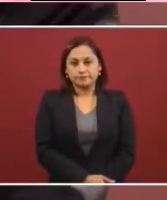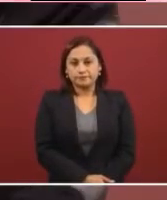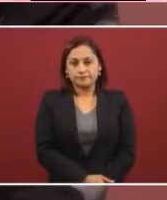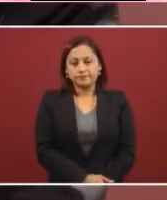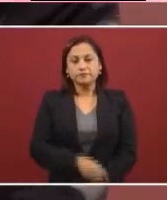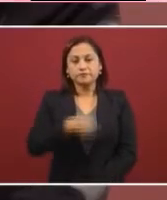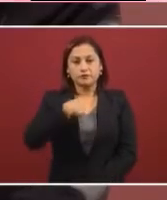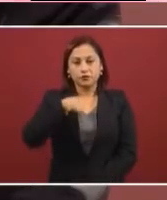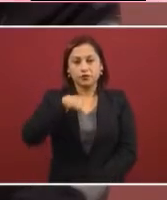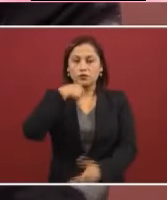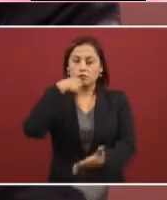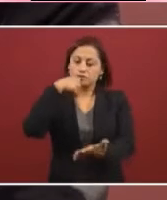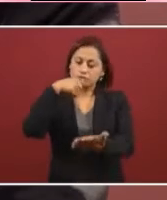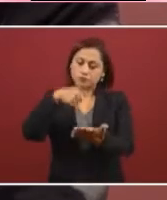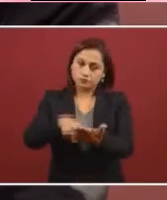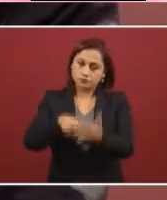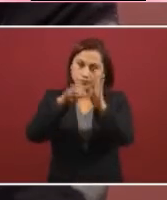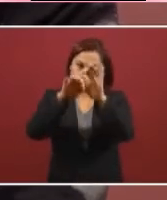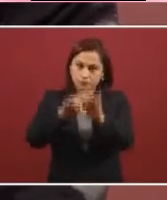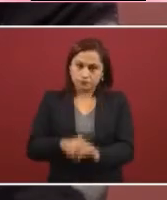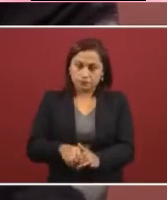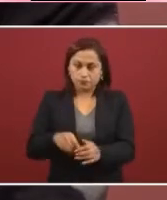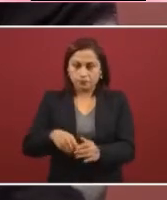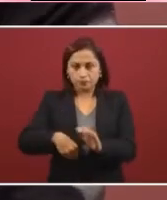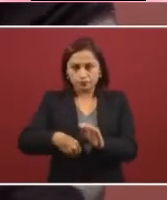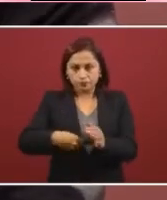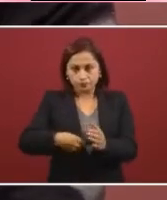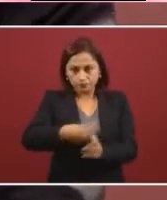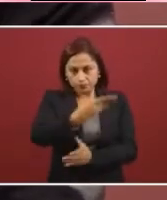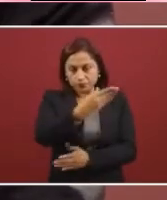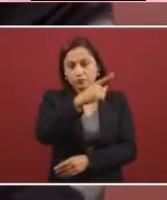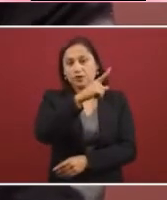I'm going to send a letter to the president